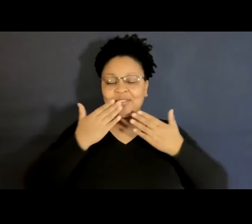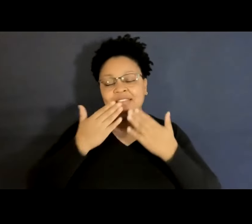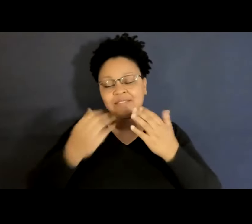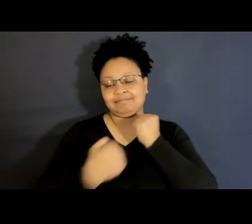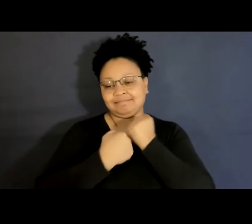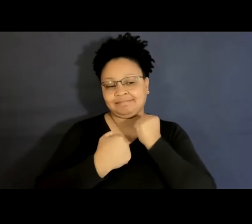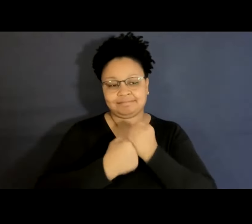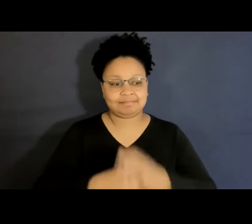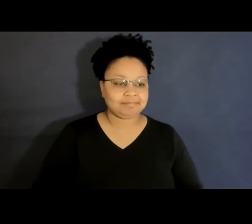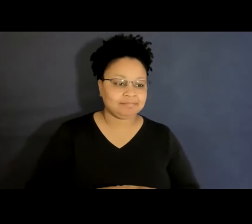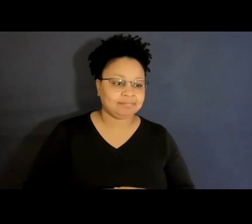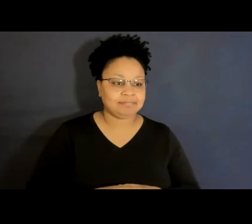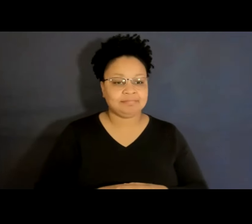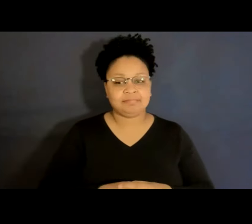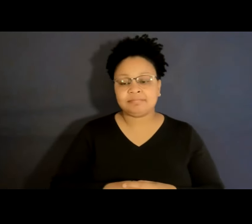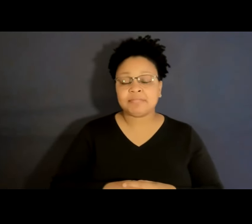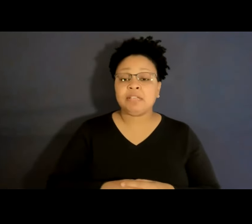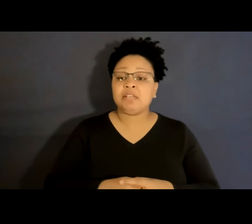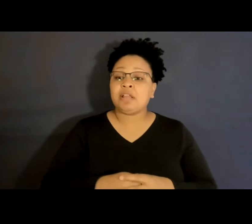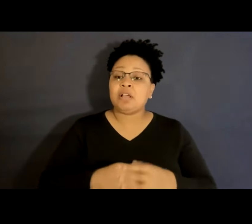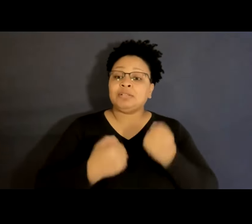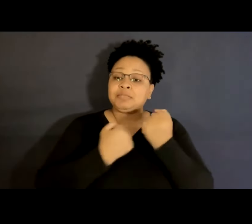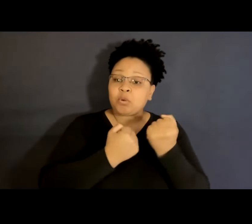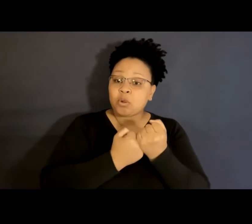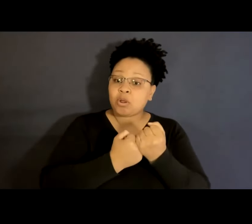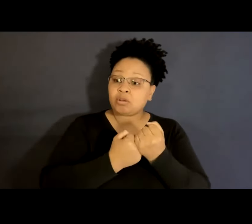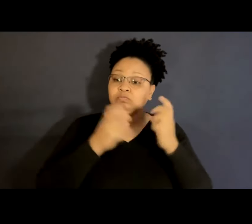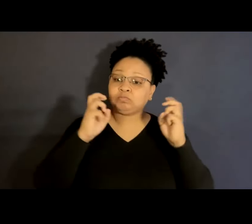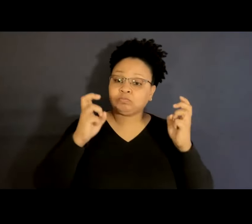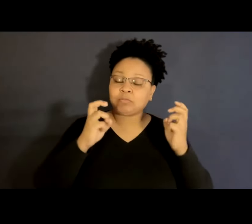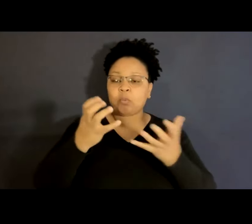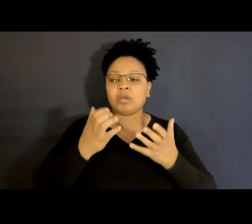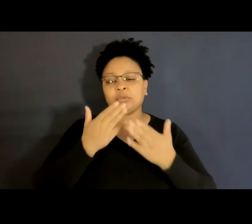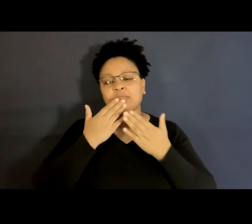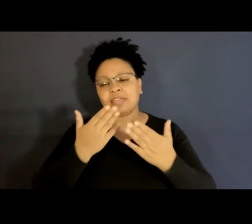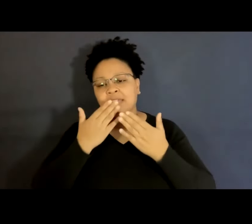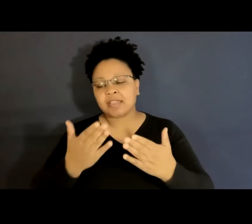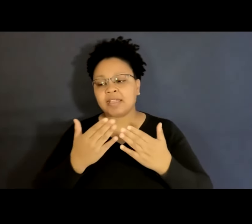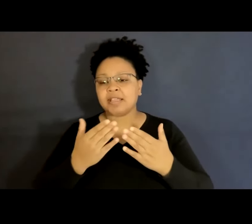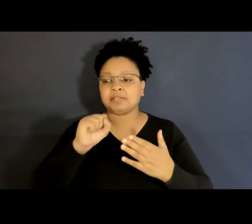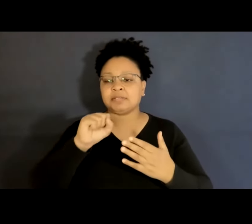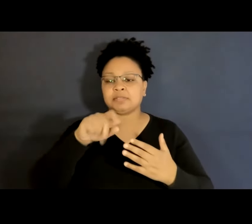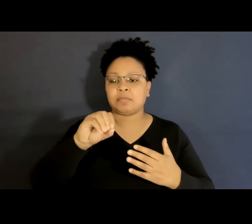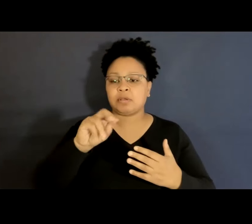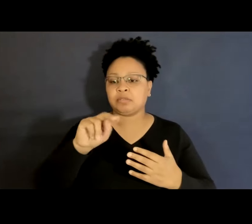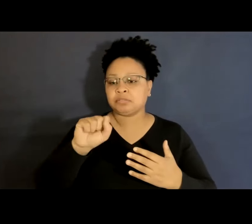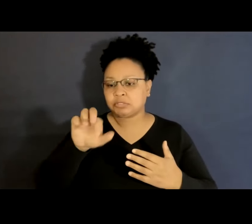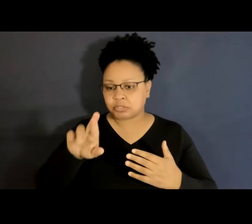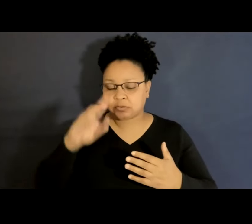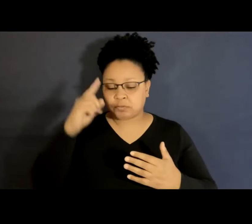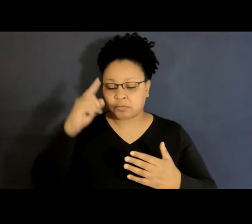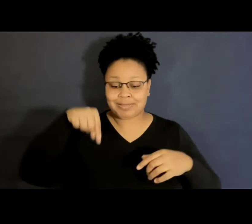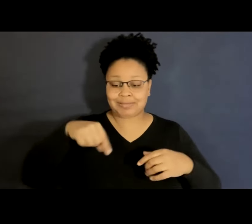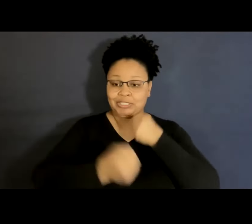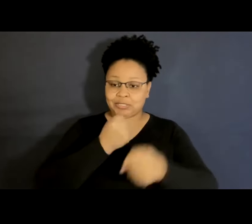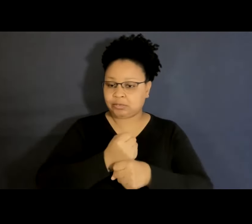support. And speaking of support, I'd like to take a moment to thank our sponsors for this year's conference. Without